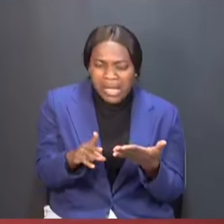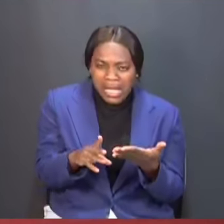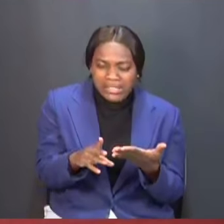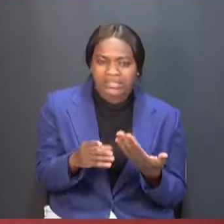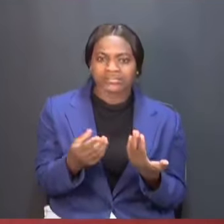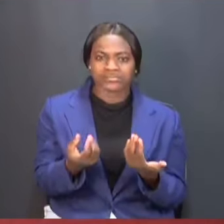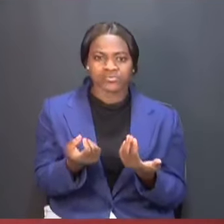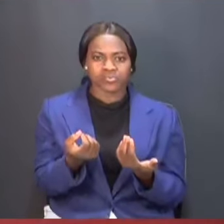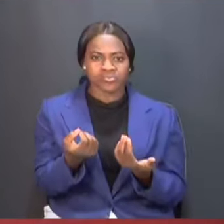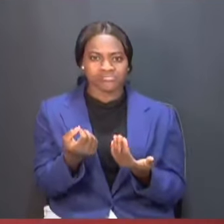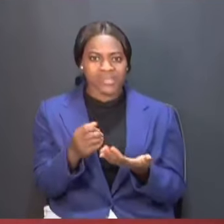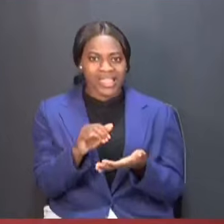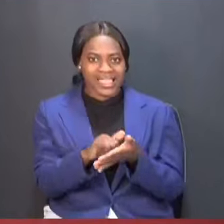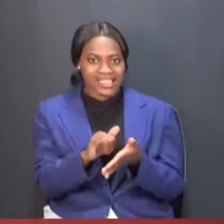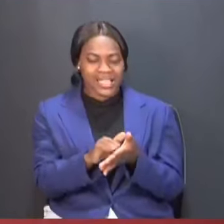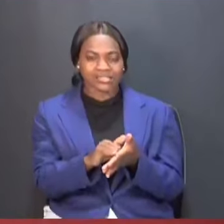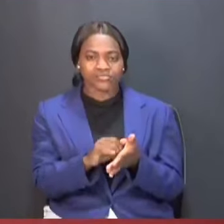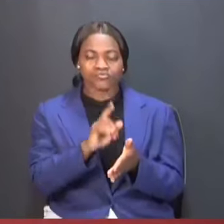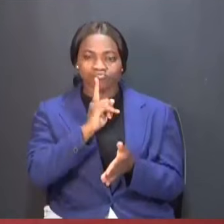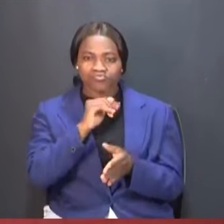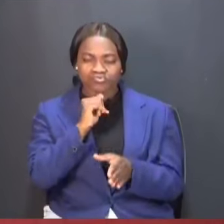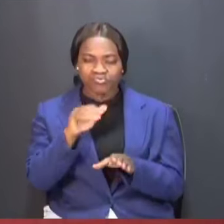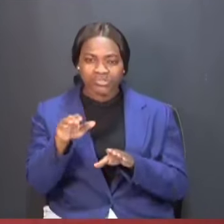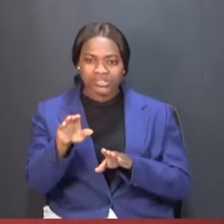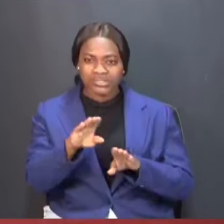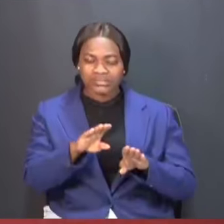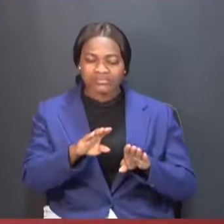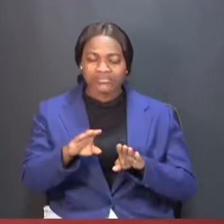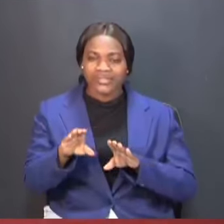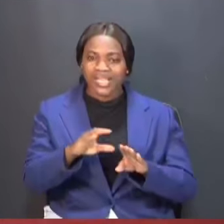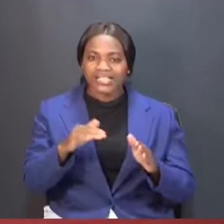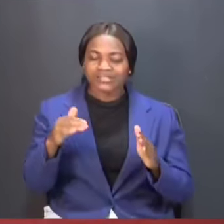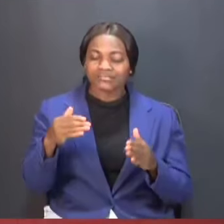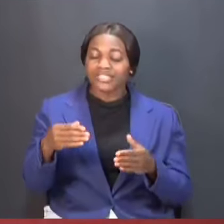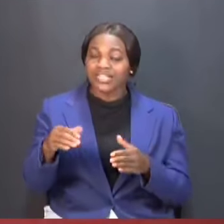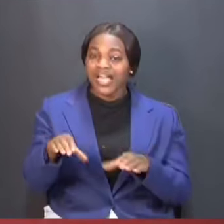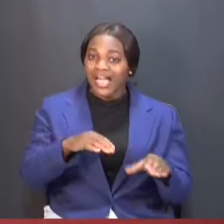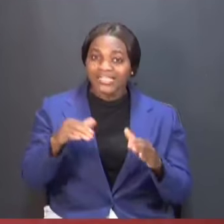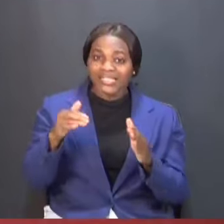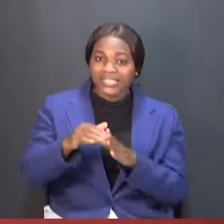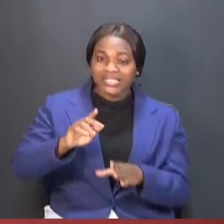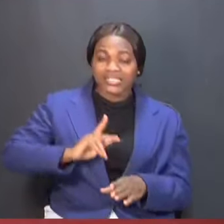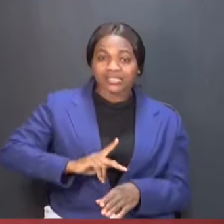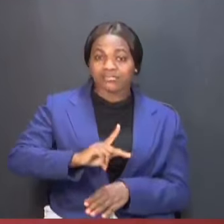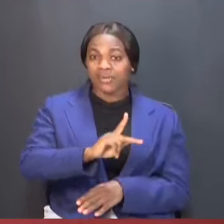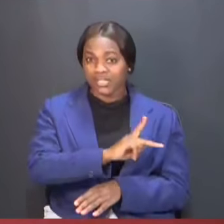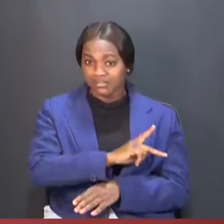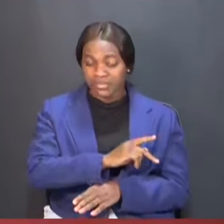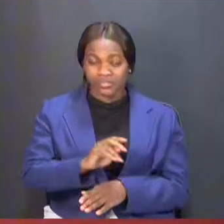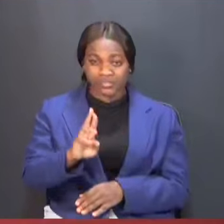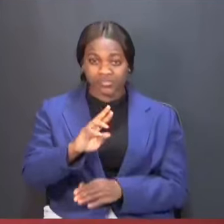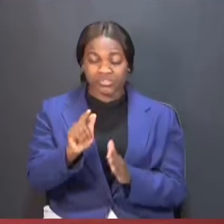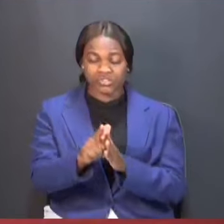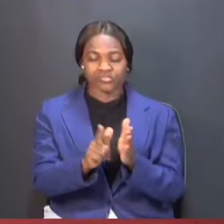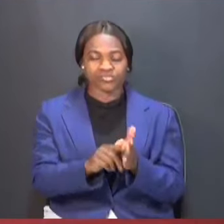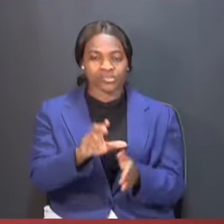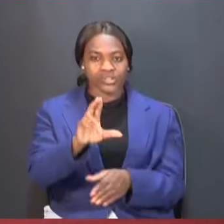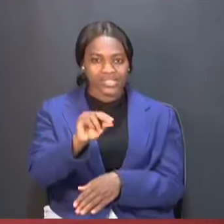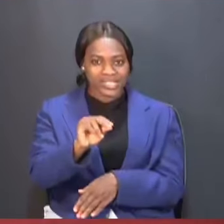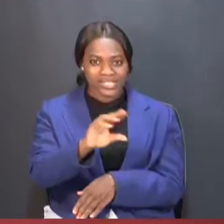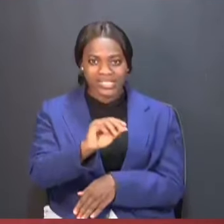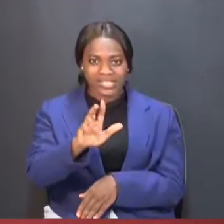or a breach of privilege under Orders 30 and 31A. And